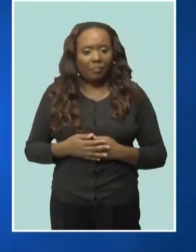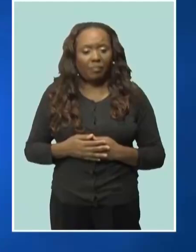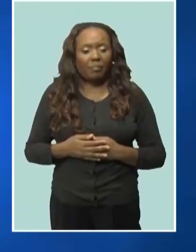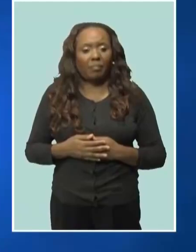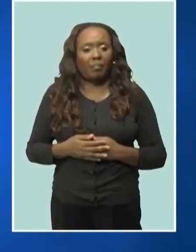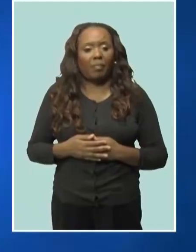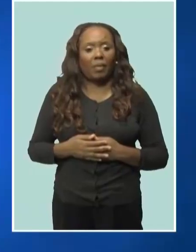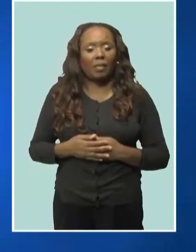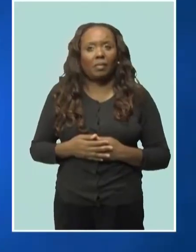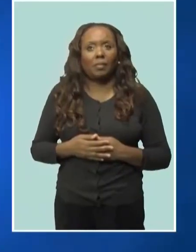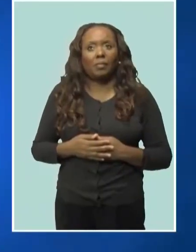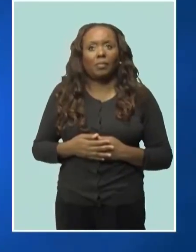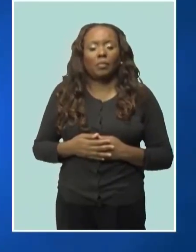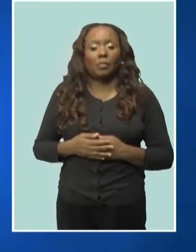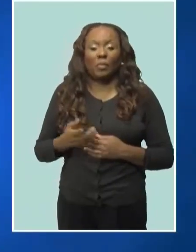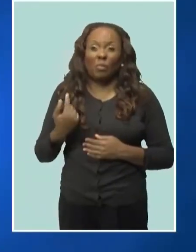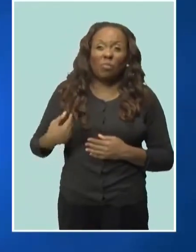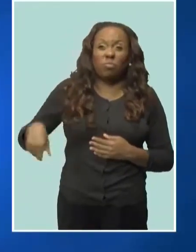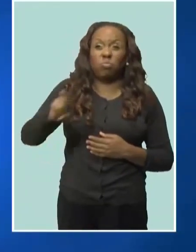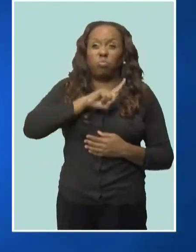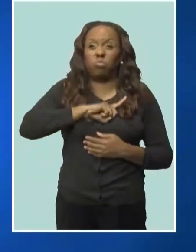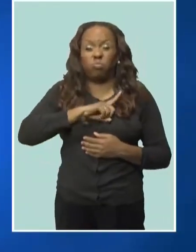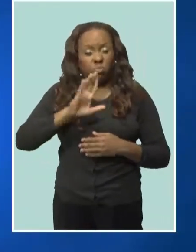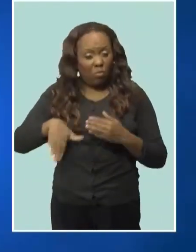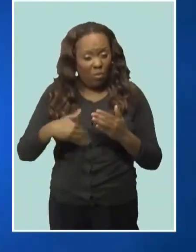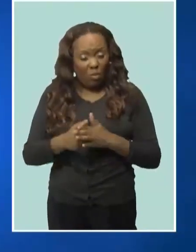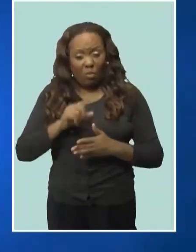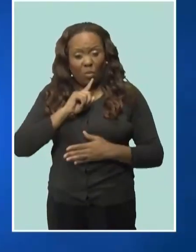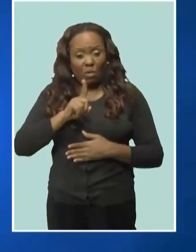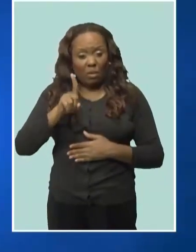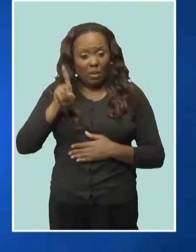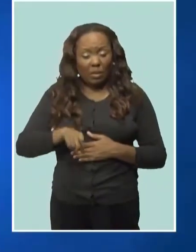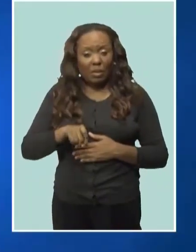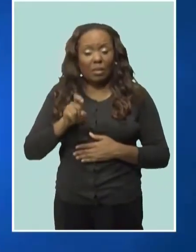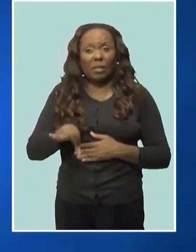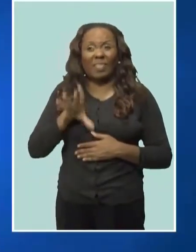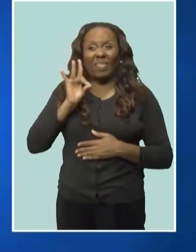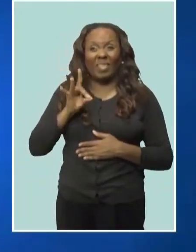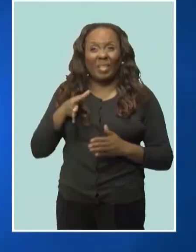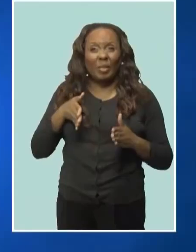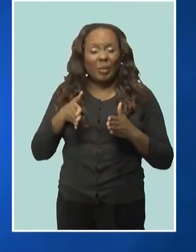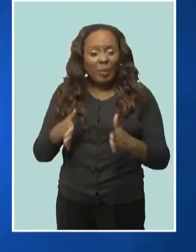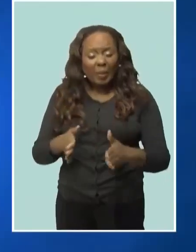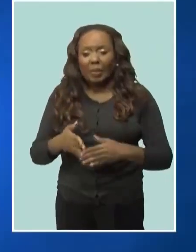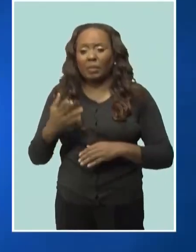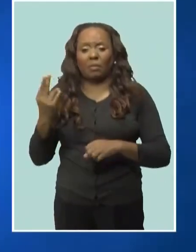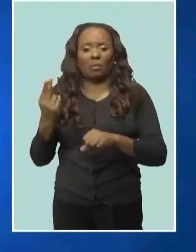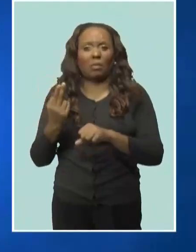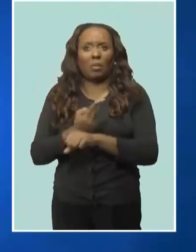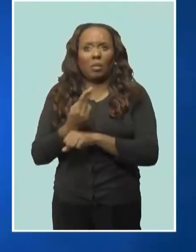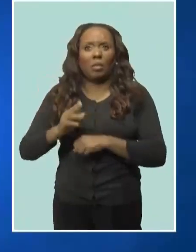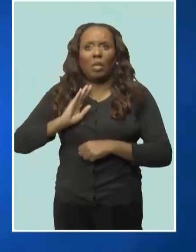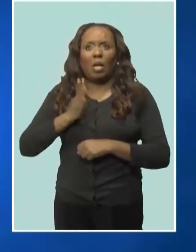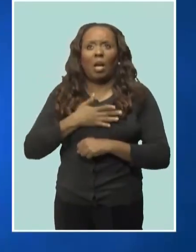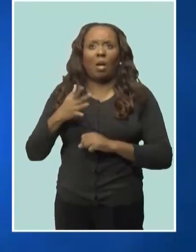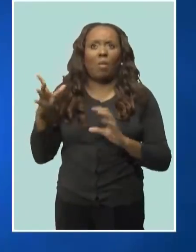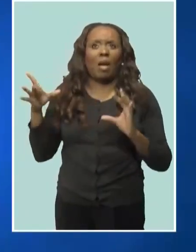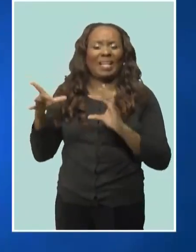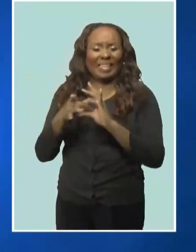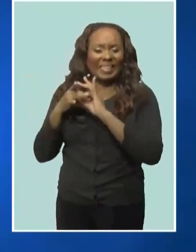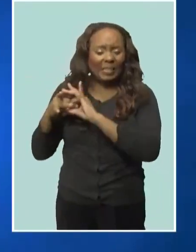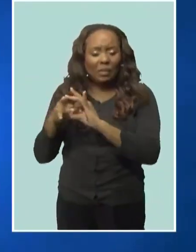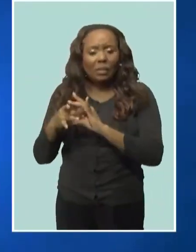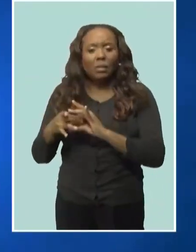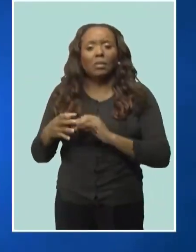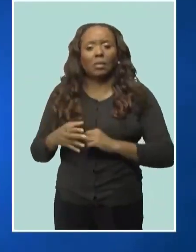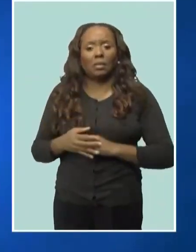important. We all should find a means to use them. Not so much use them as